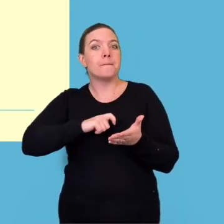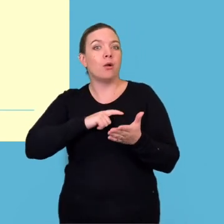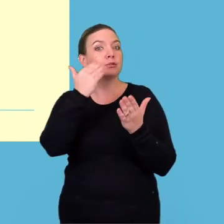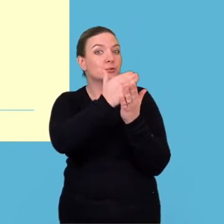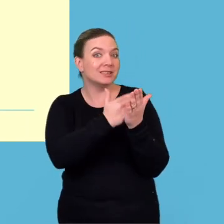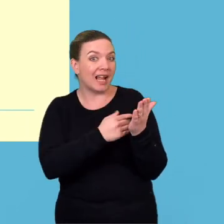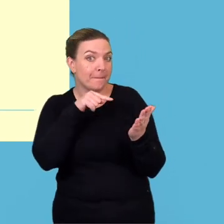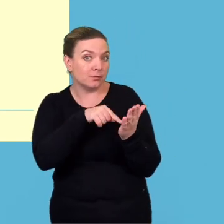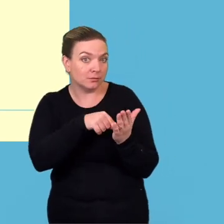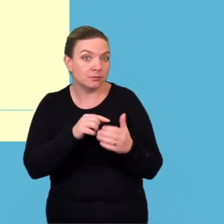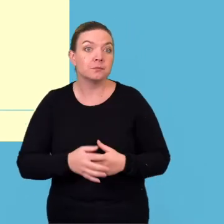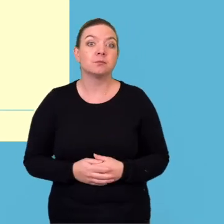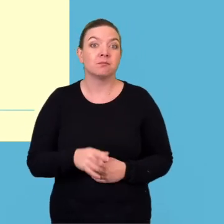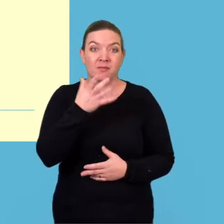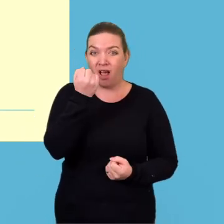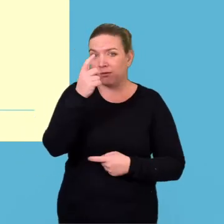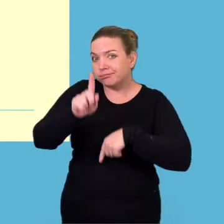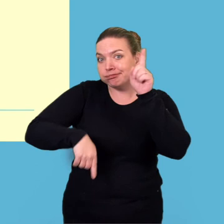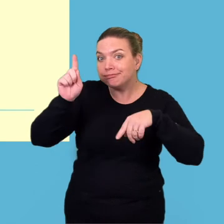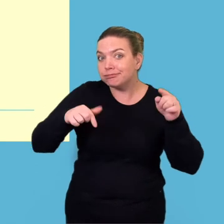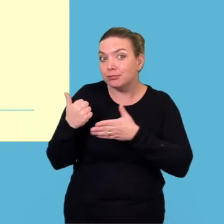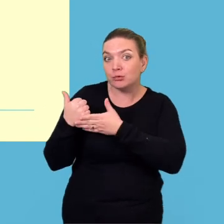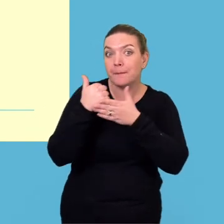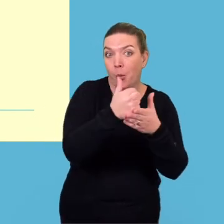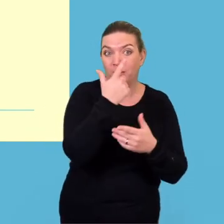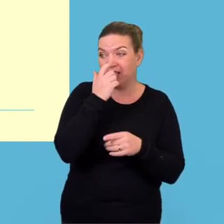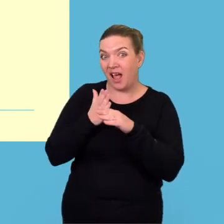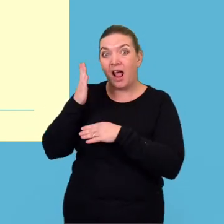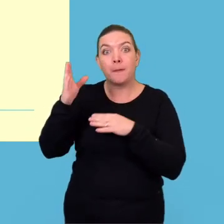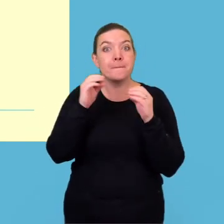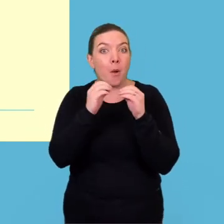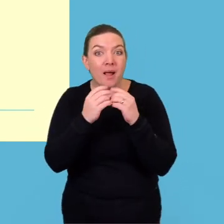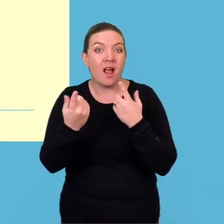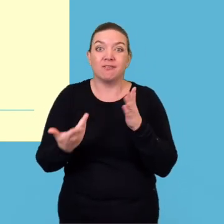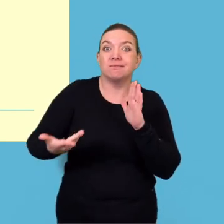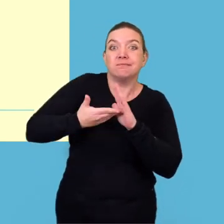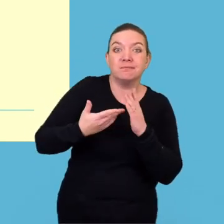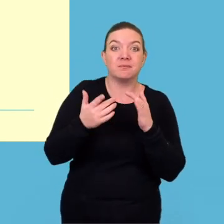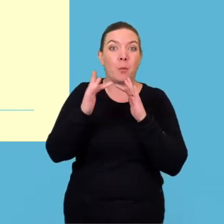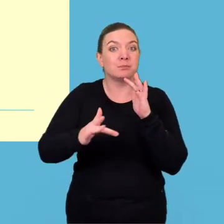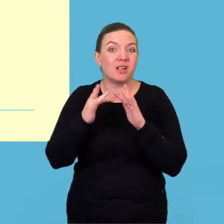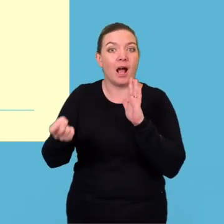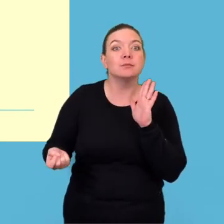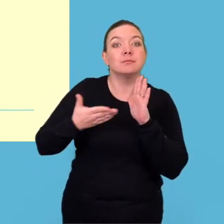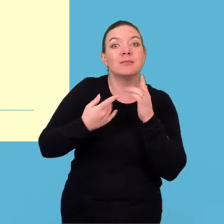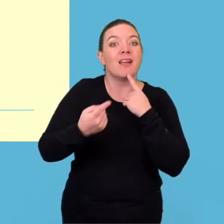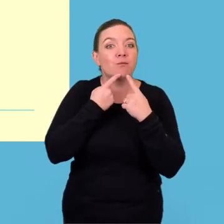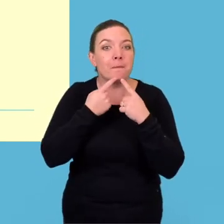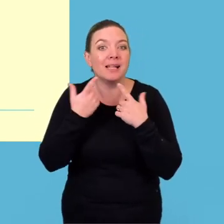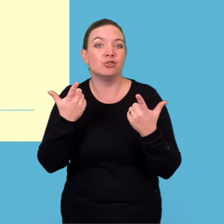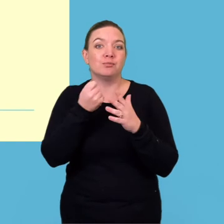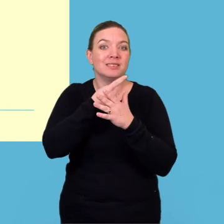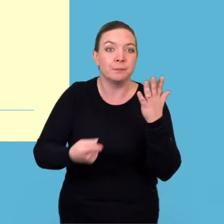course. There's lots of other support available, and you can visit Birkbeck's website for information on getting support with a disability, wellbeing